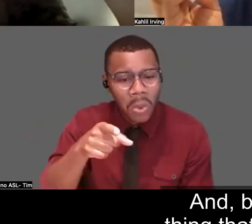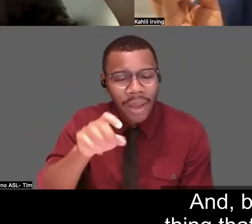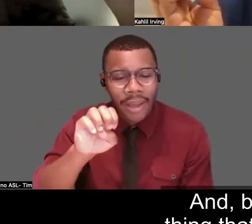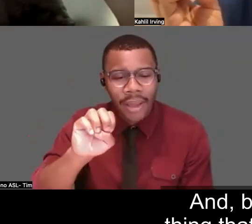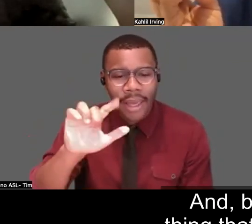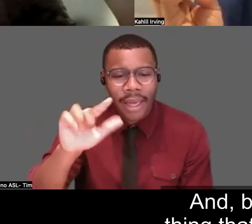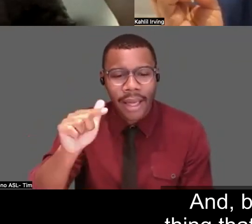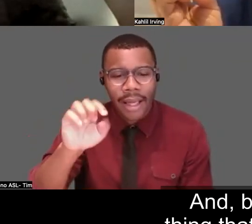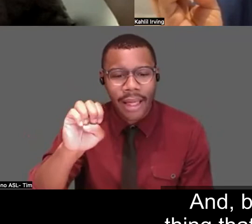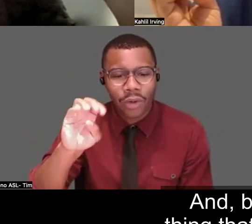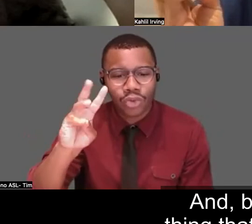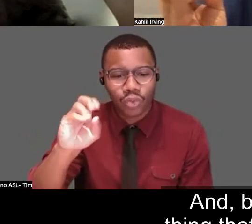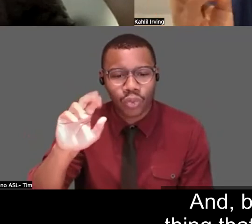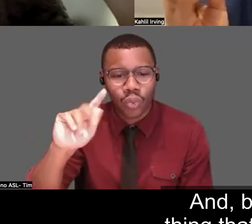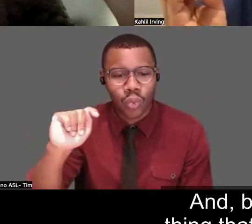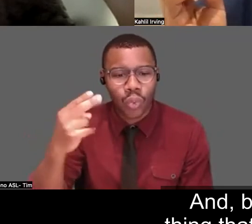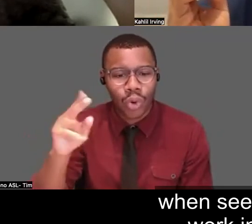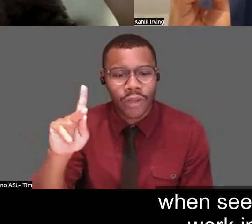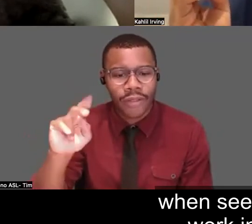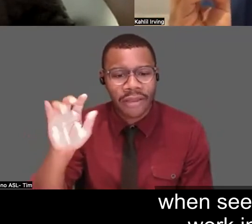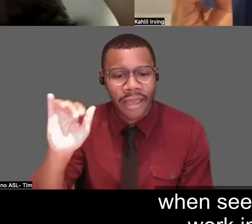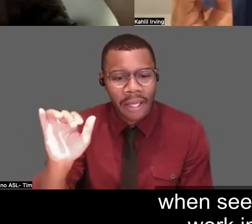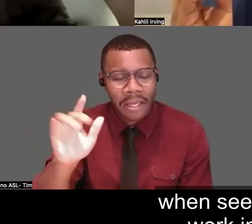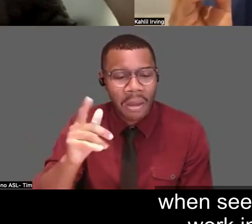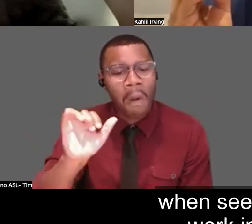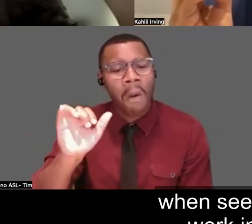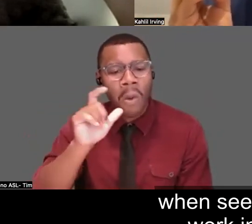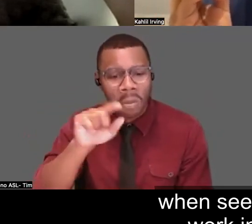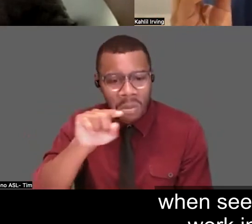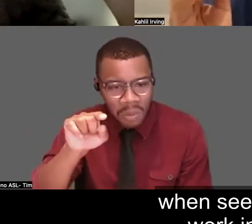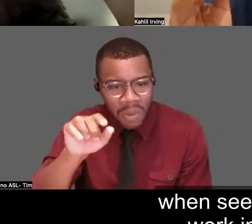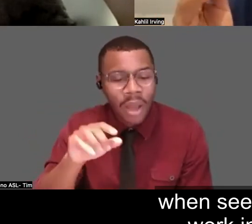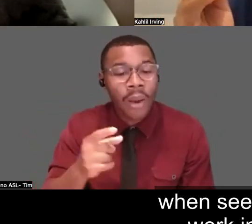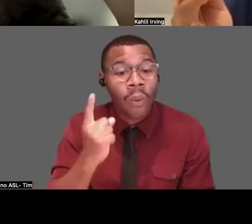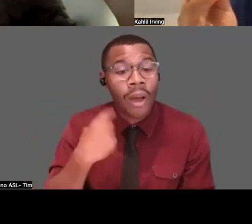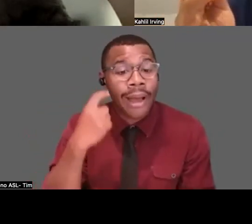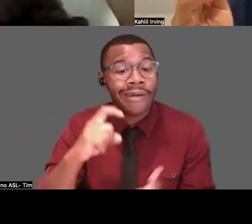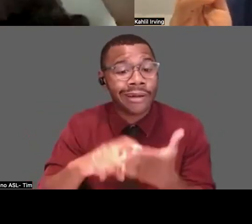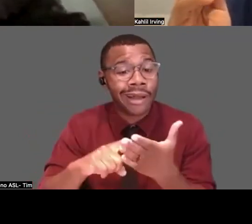But I think one thing that I did recognize when seeing those artists work in high school,